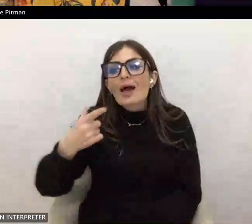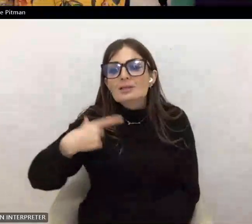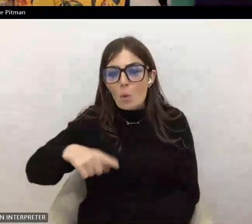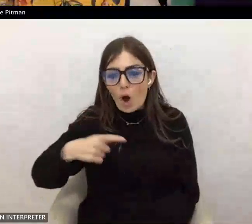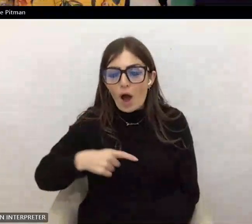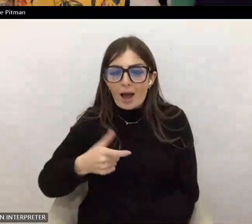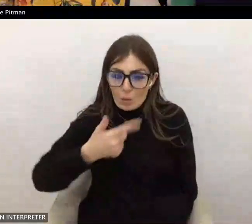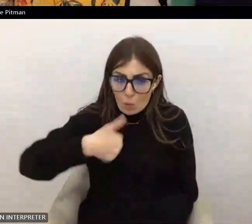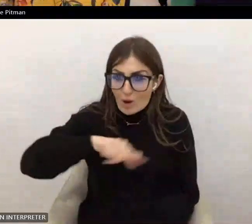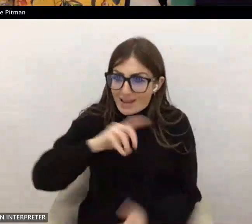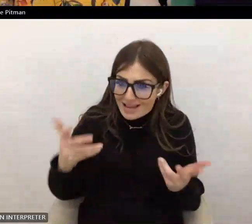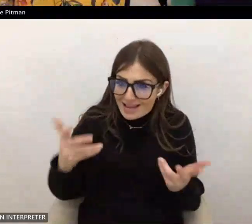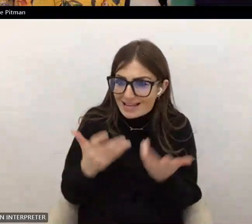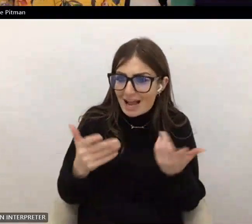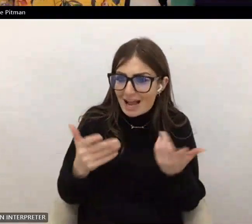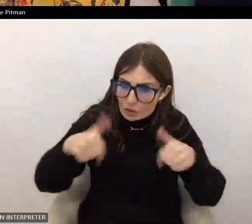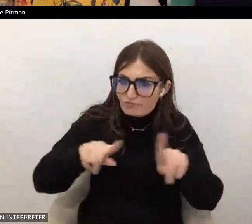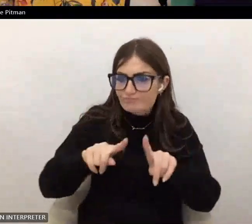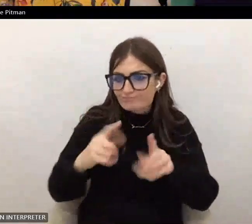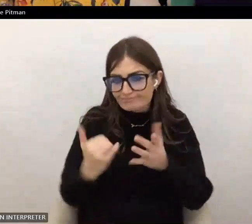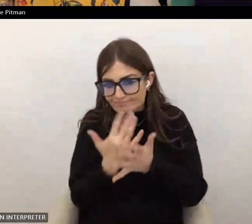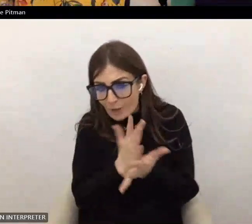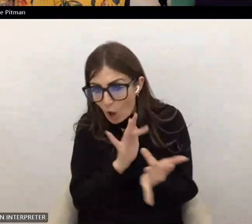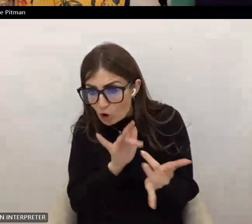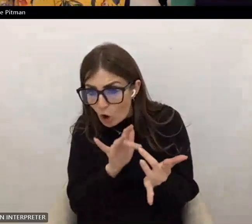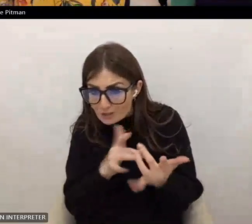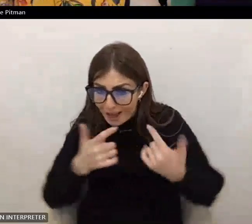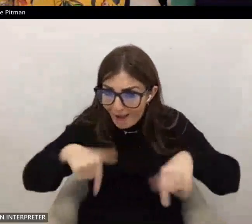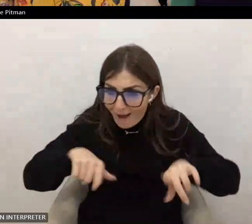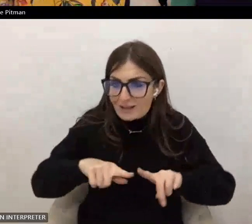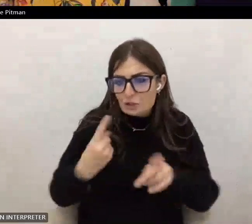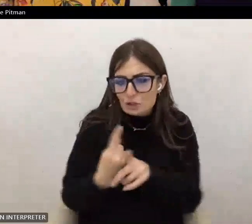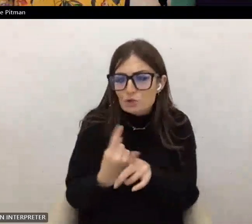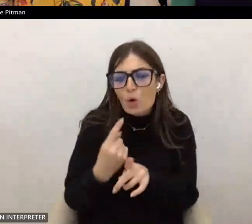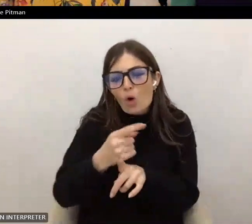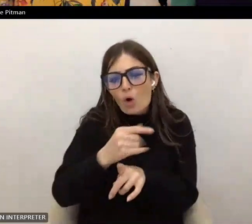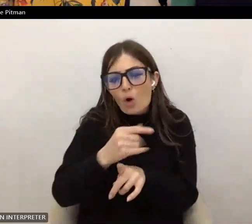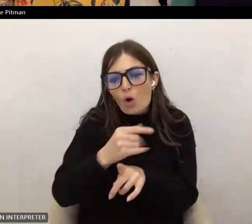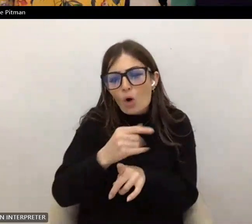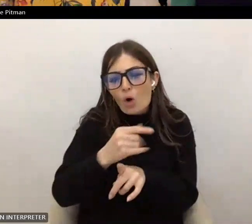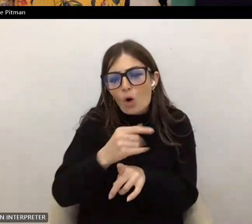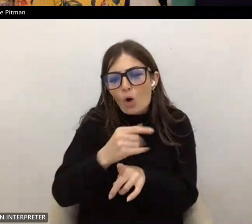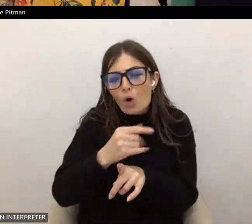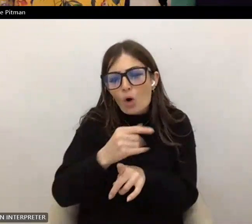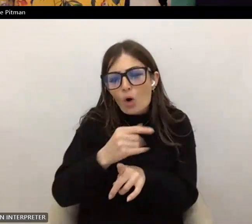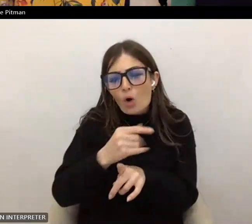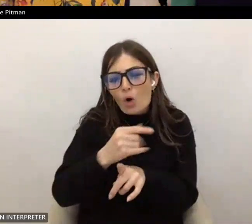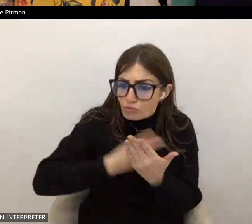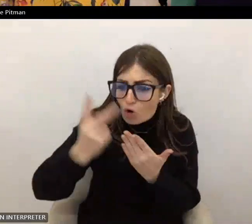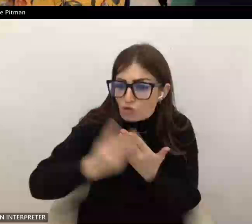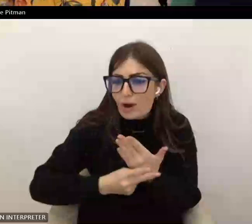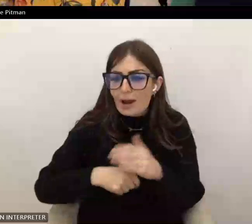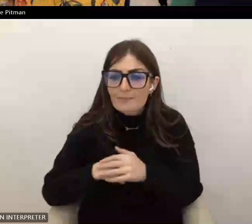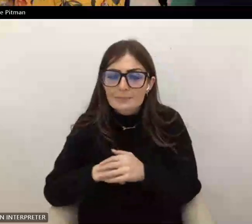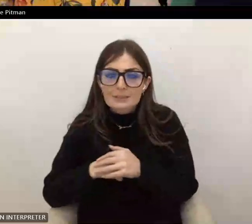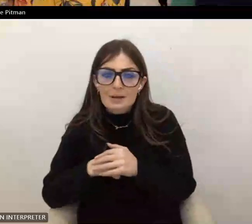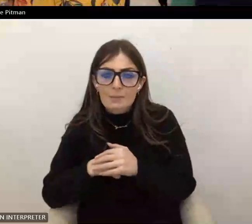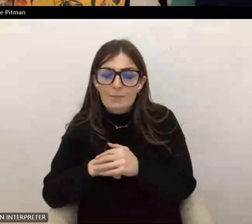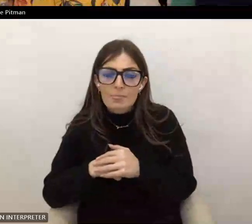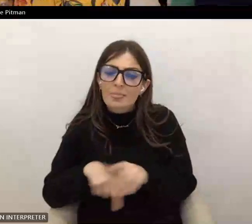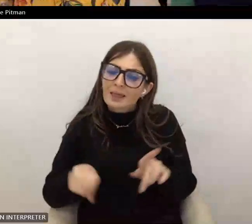really encourage you to get in contact with us to talk through your programs, and also